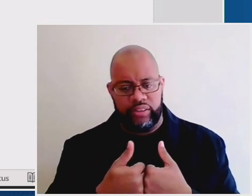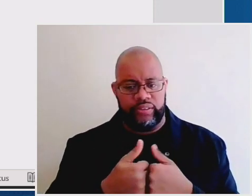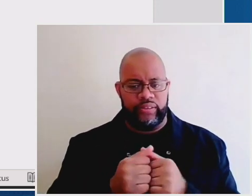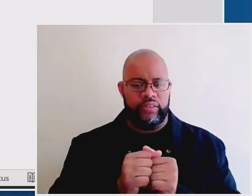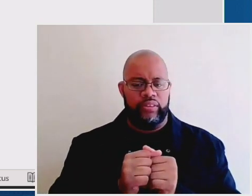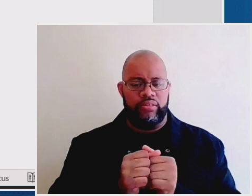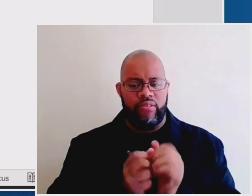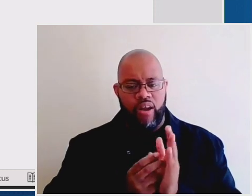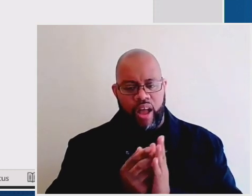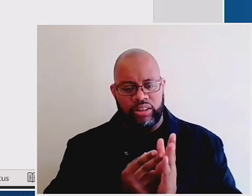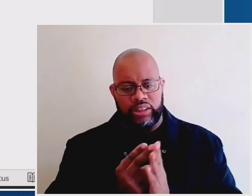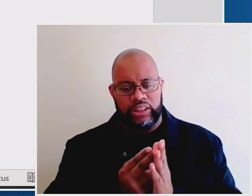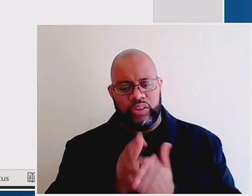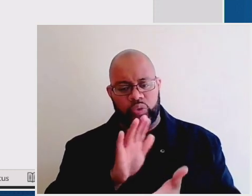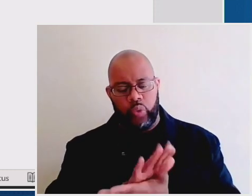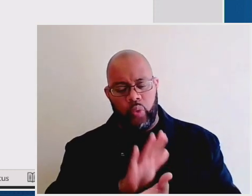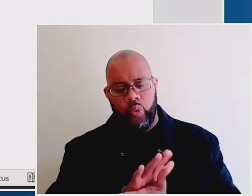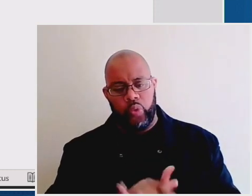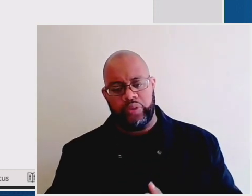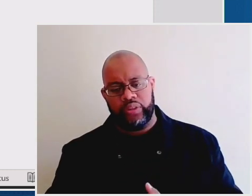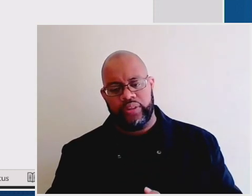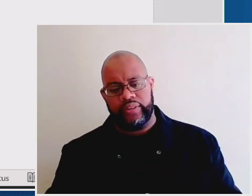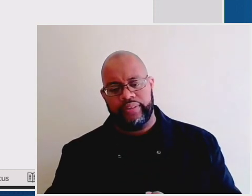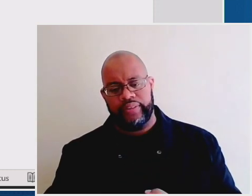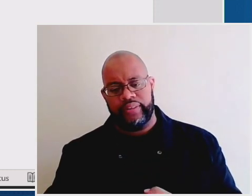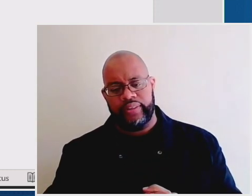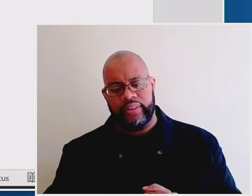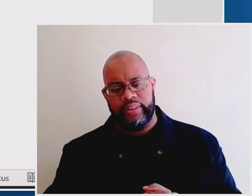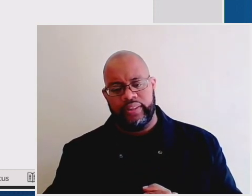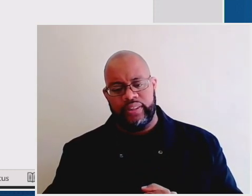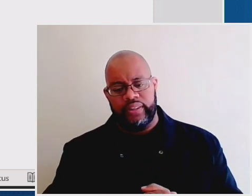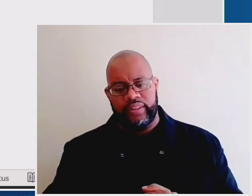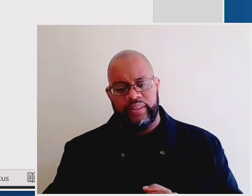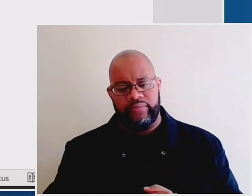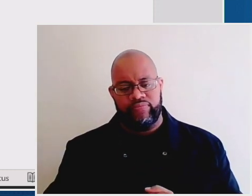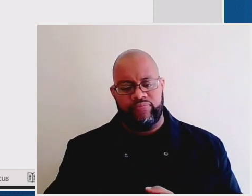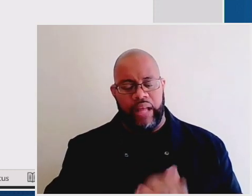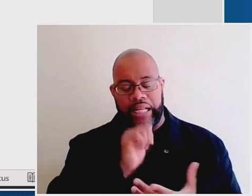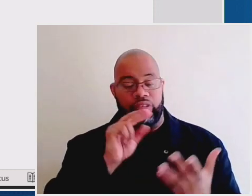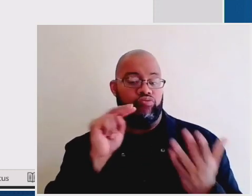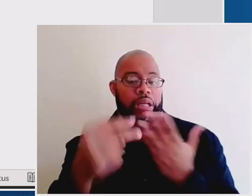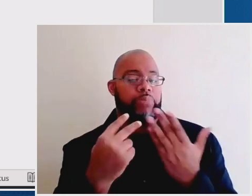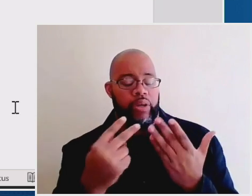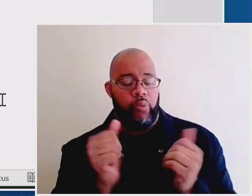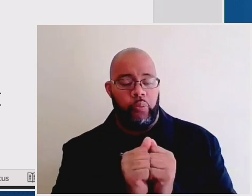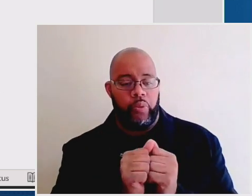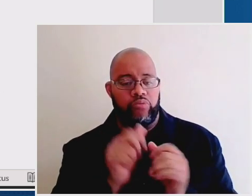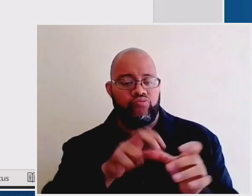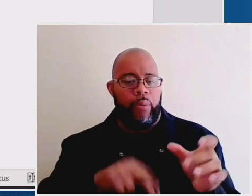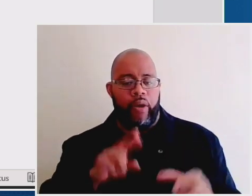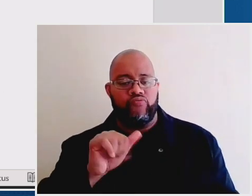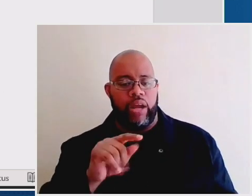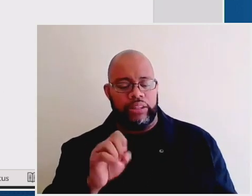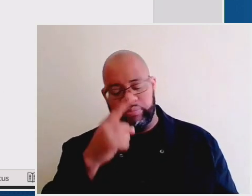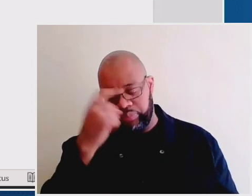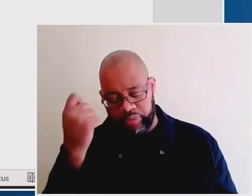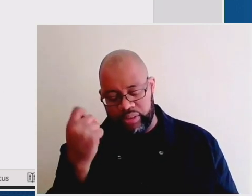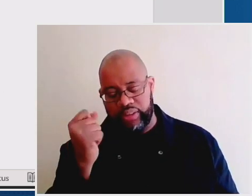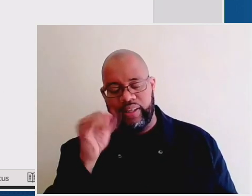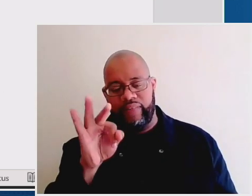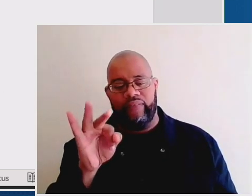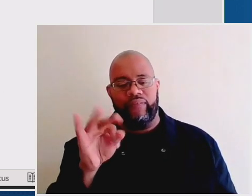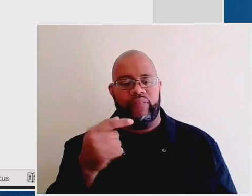honestly, schools are not as transparent with their dropout rates because, of course, if they show a